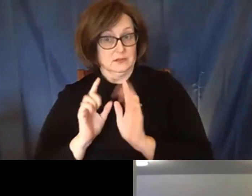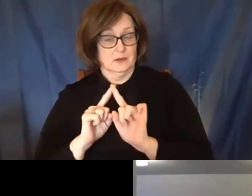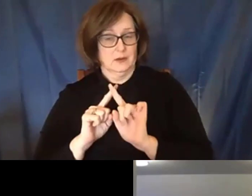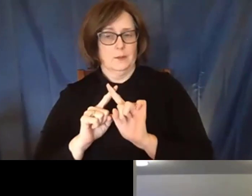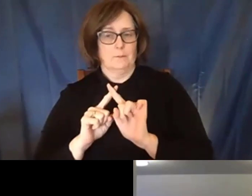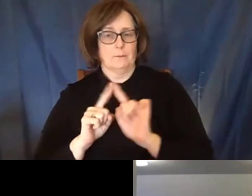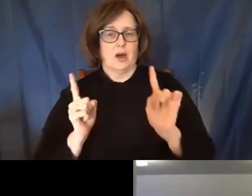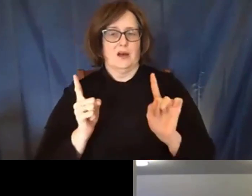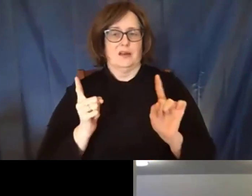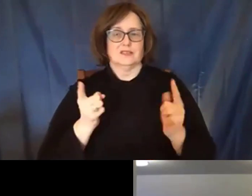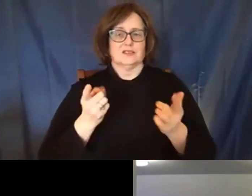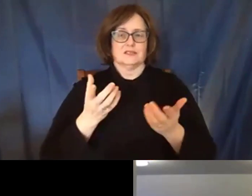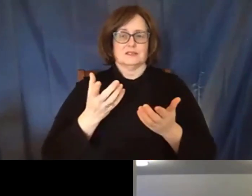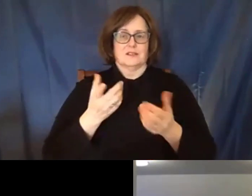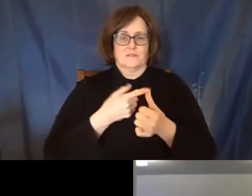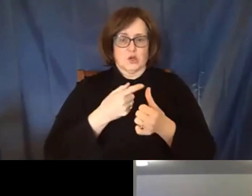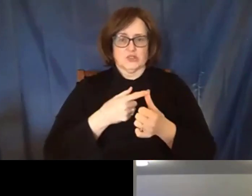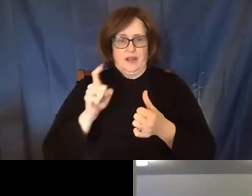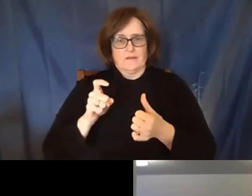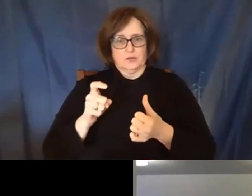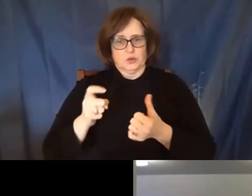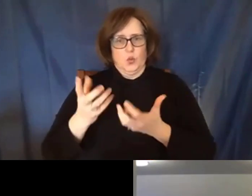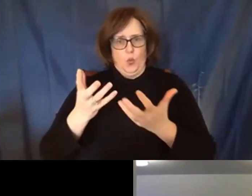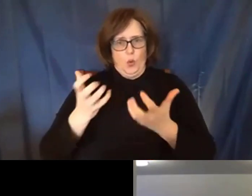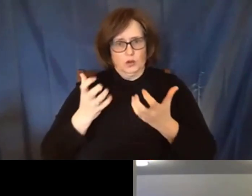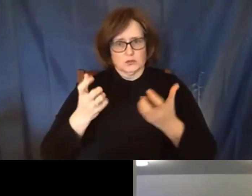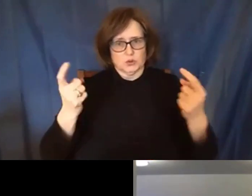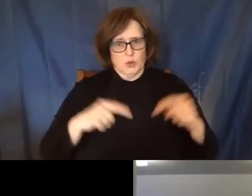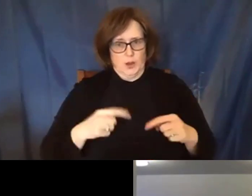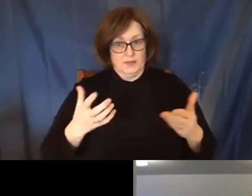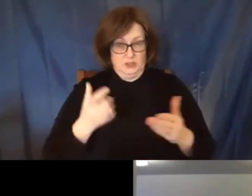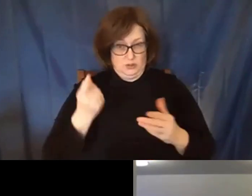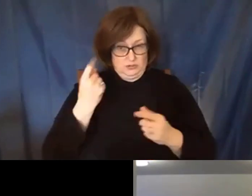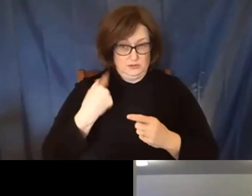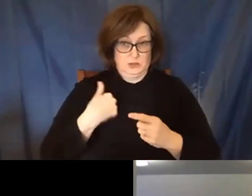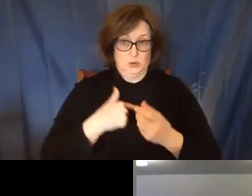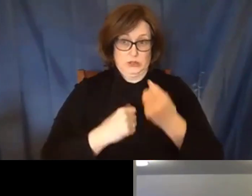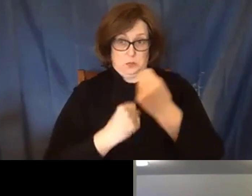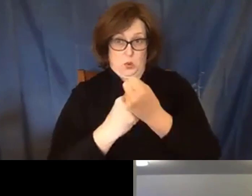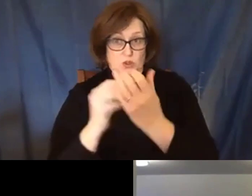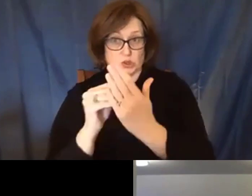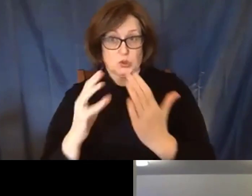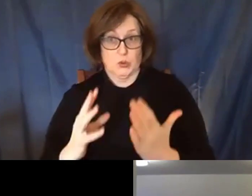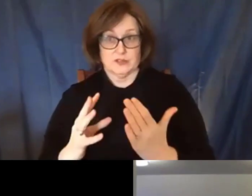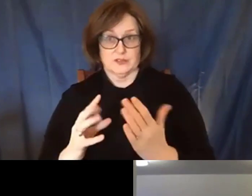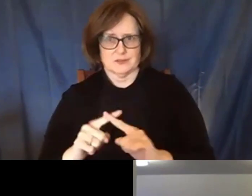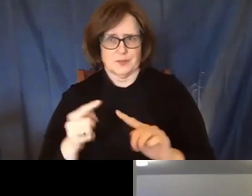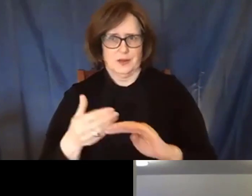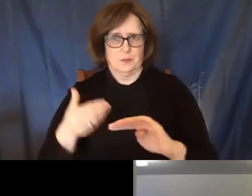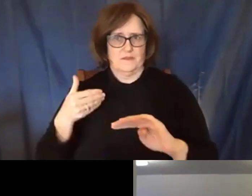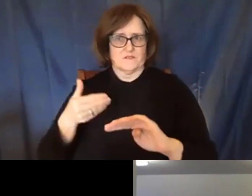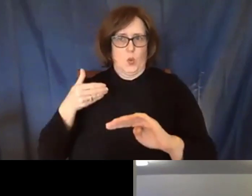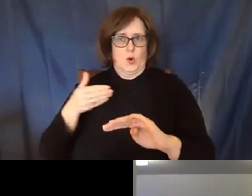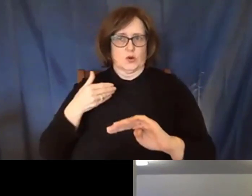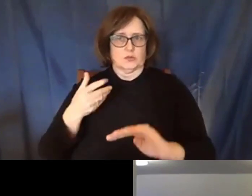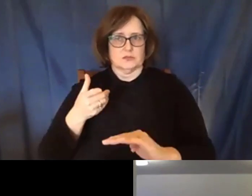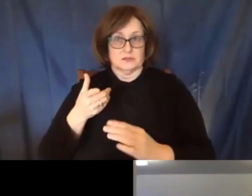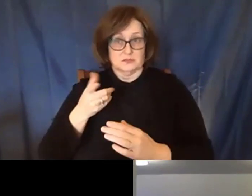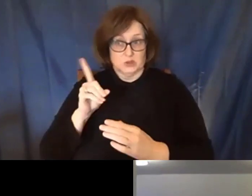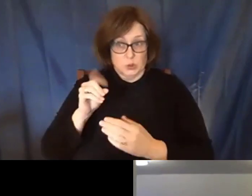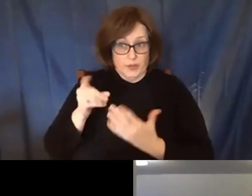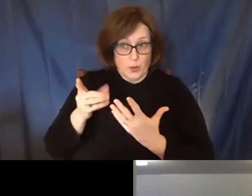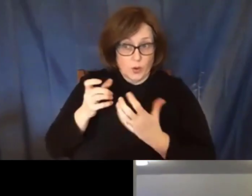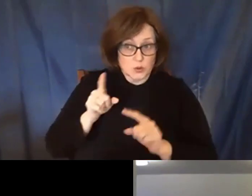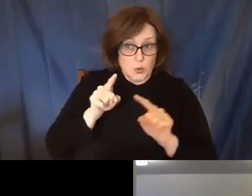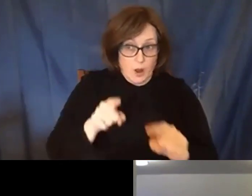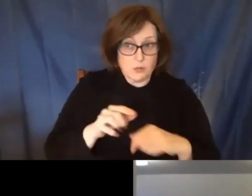point where they want to come here and they are qualified to take the tests and